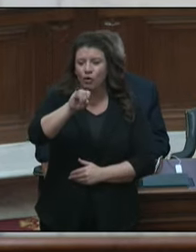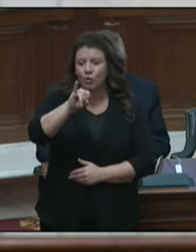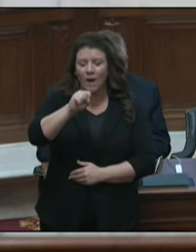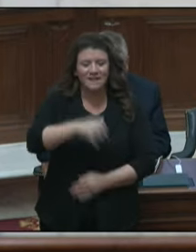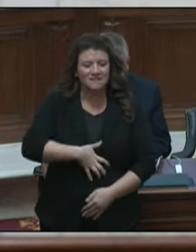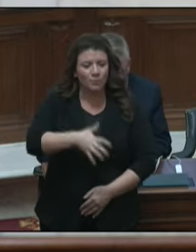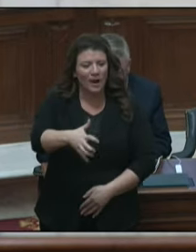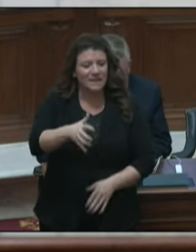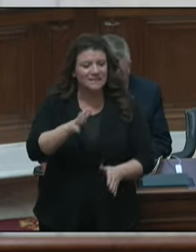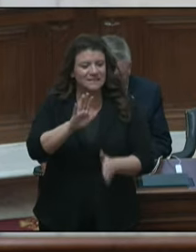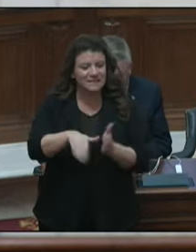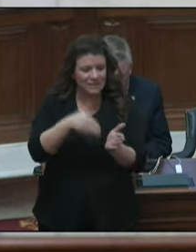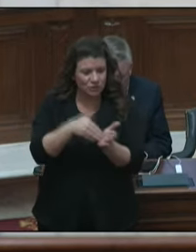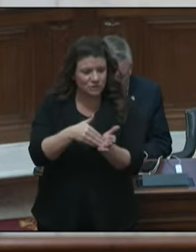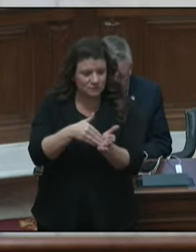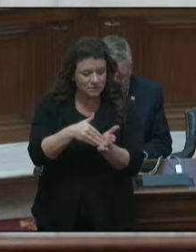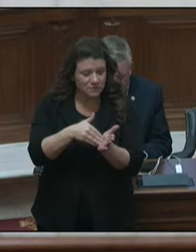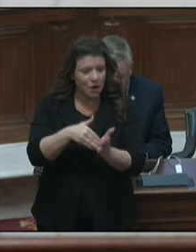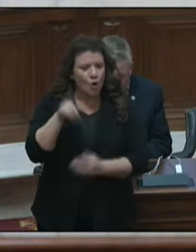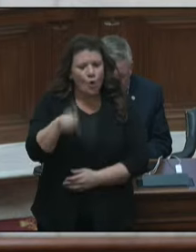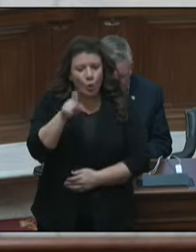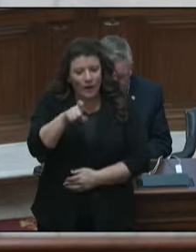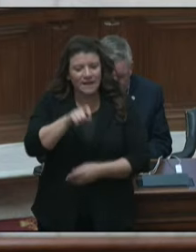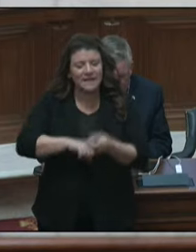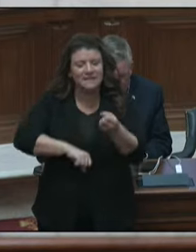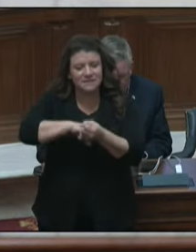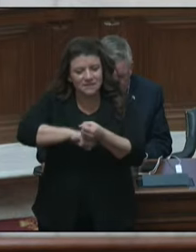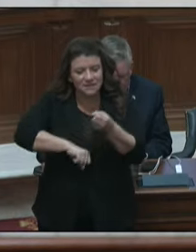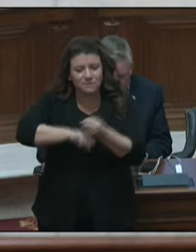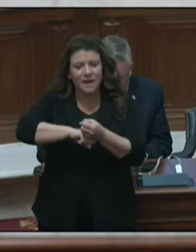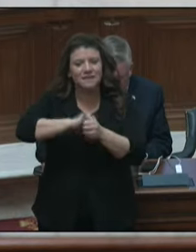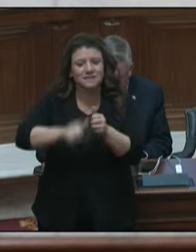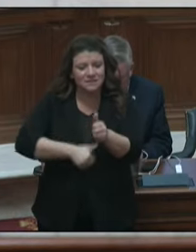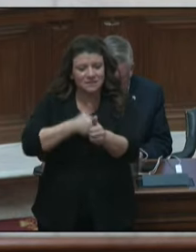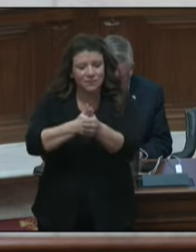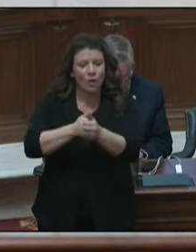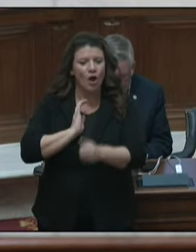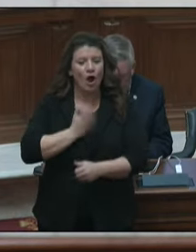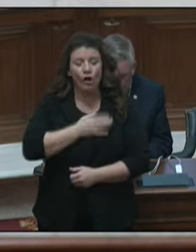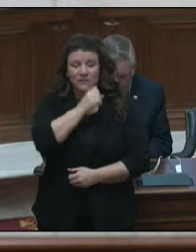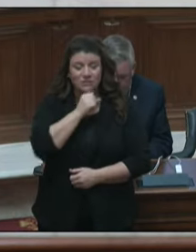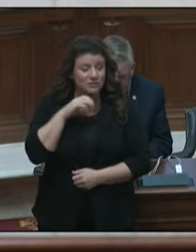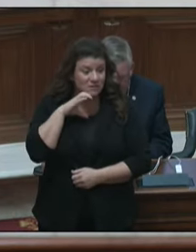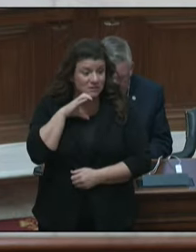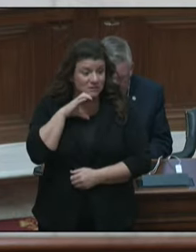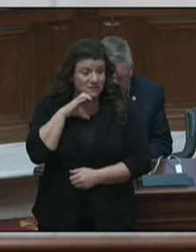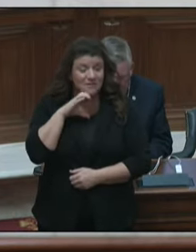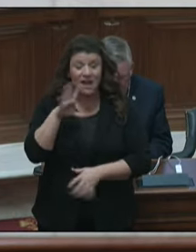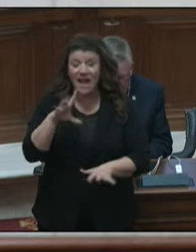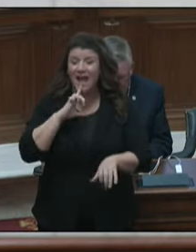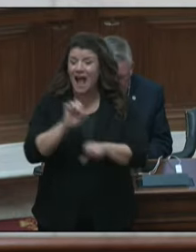pregnancy centers. We need to stand behind our seniors.